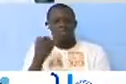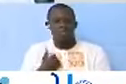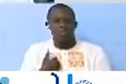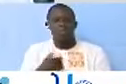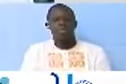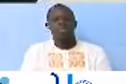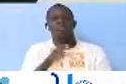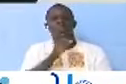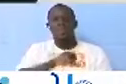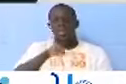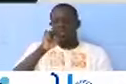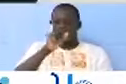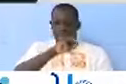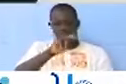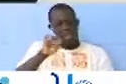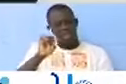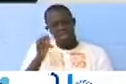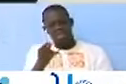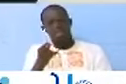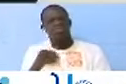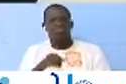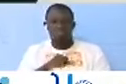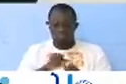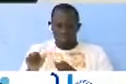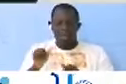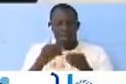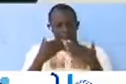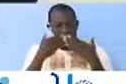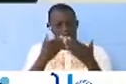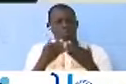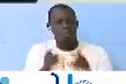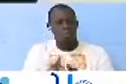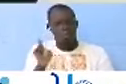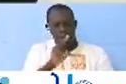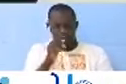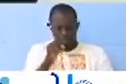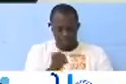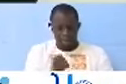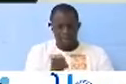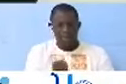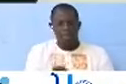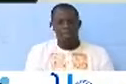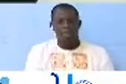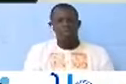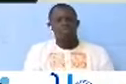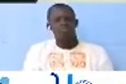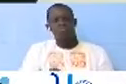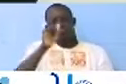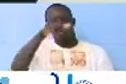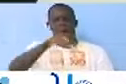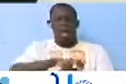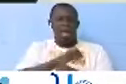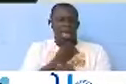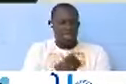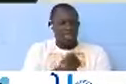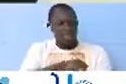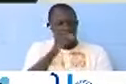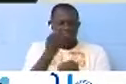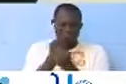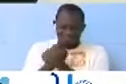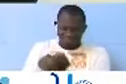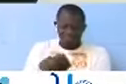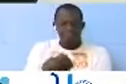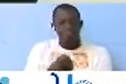Mr. Sanneh, without going into the history of it, can you just tell us what actually brought about your arrest and detention at the NIA,